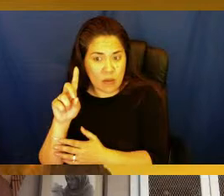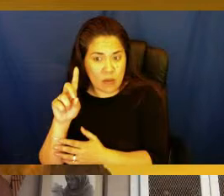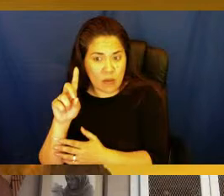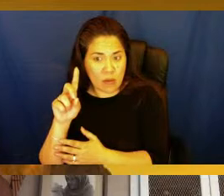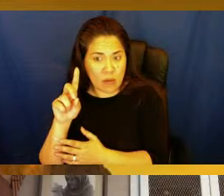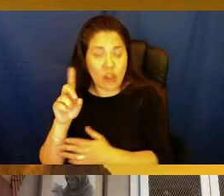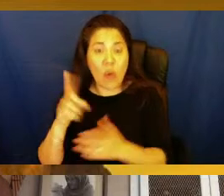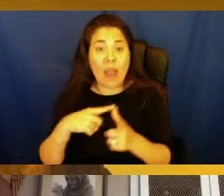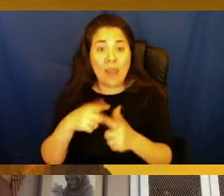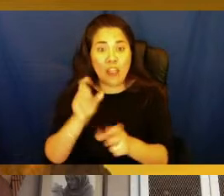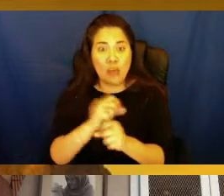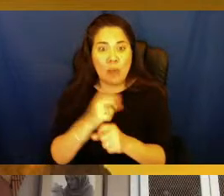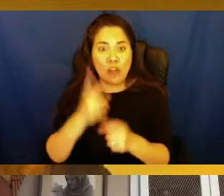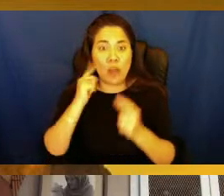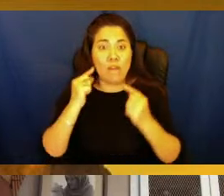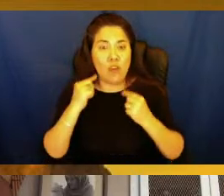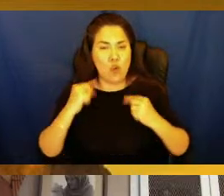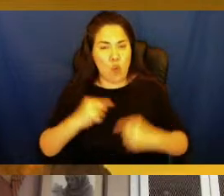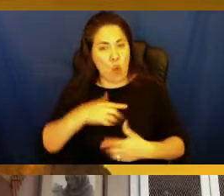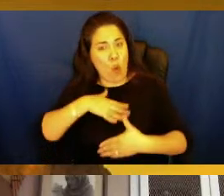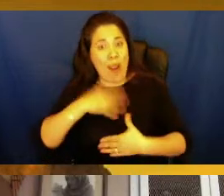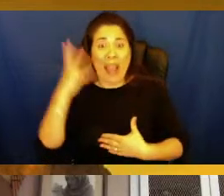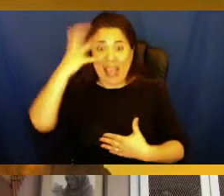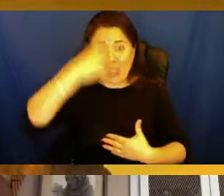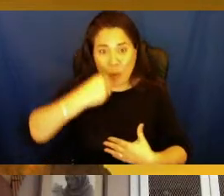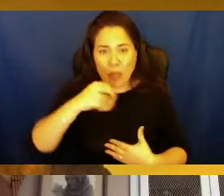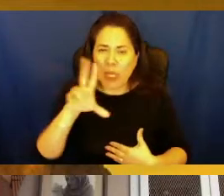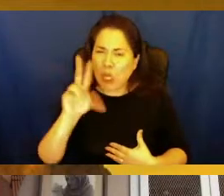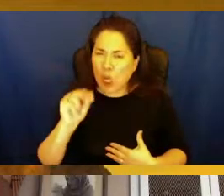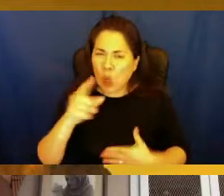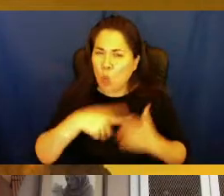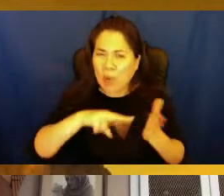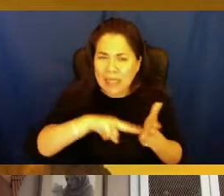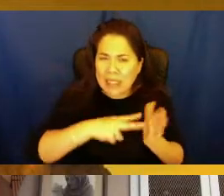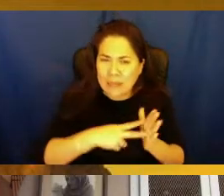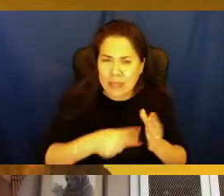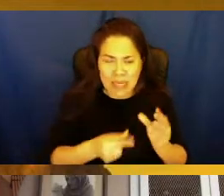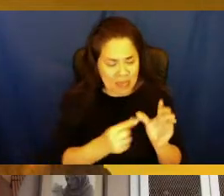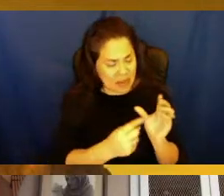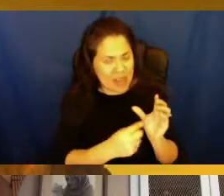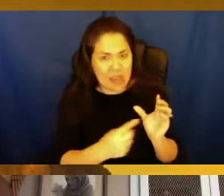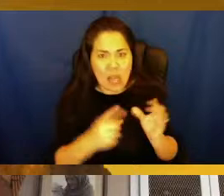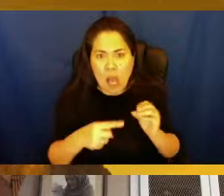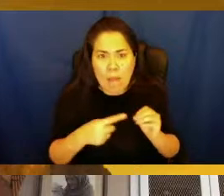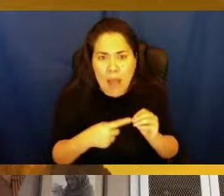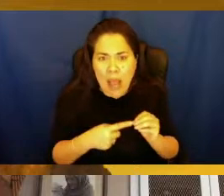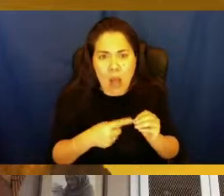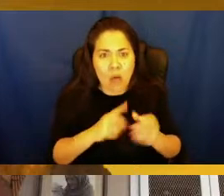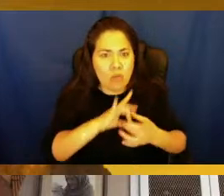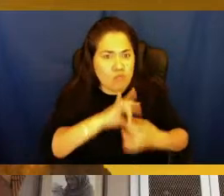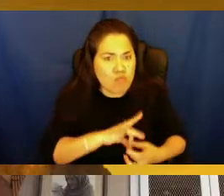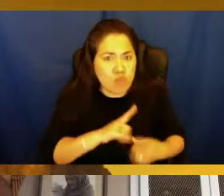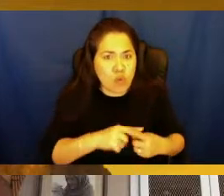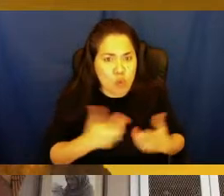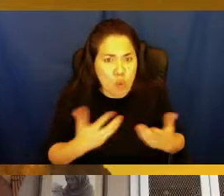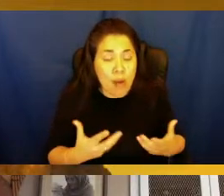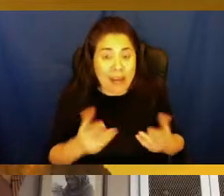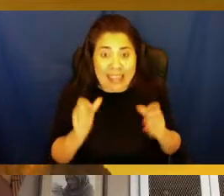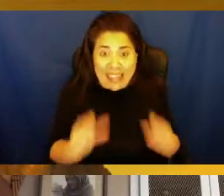wear it? Should you learn what this item is about, or is it something that you